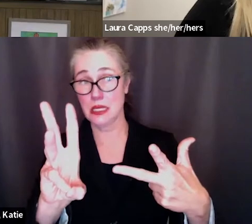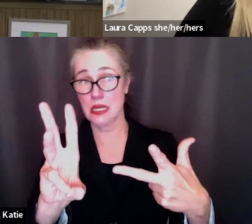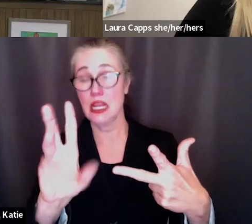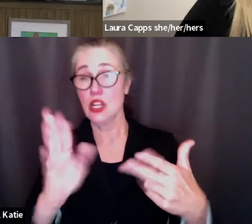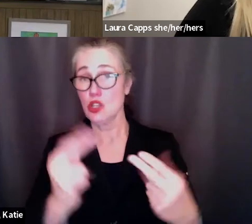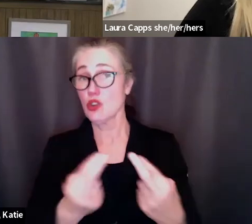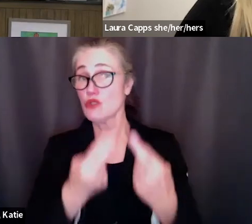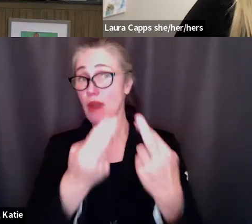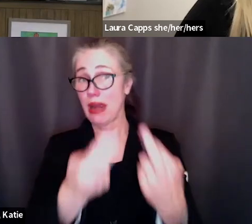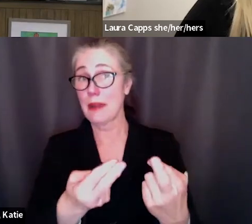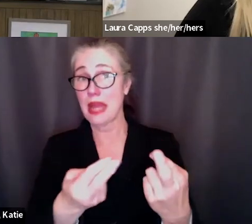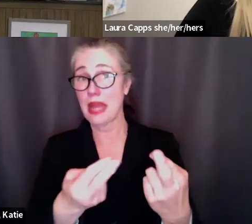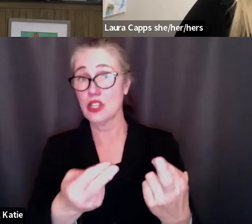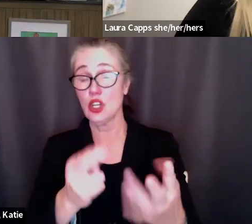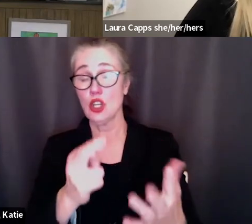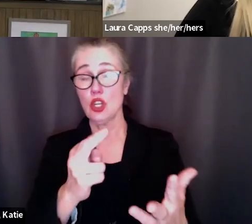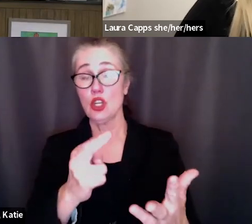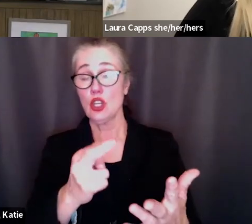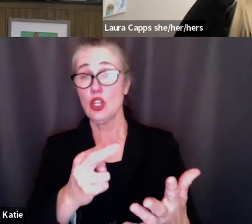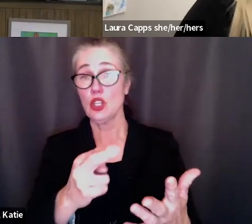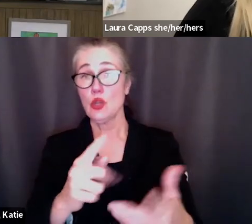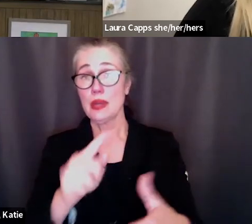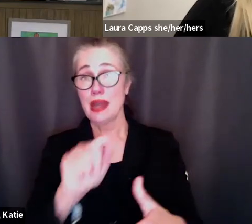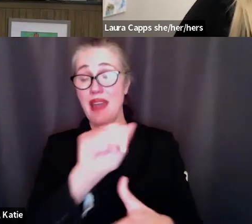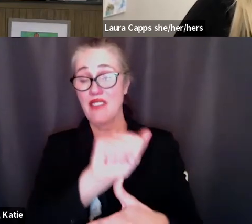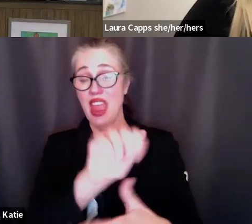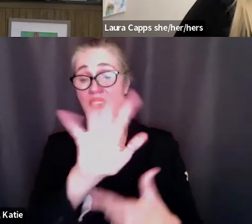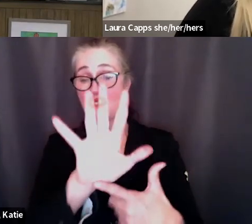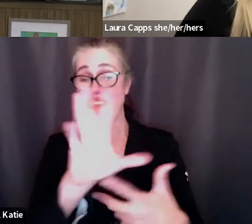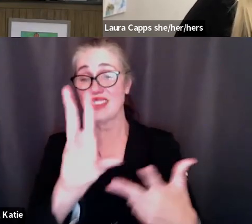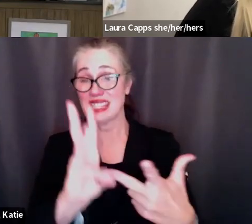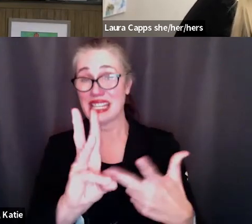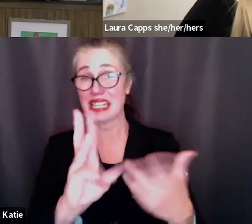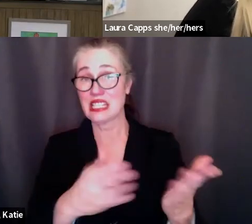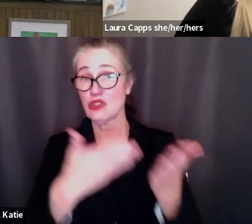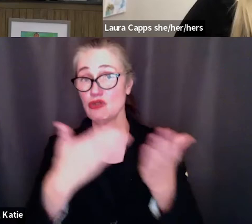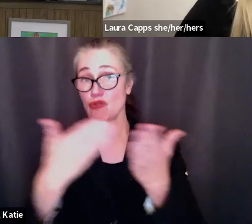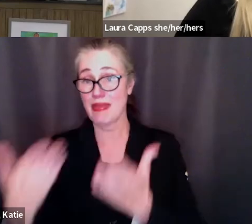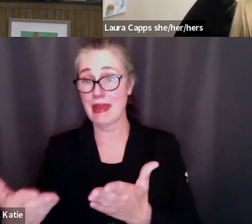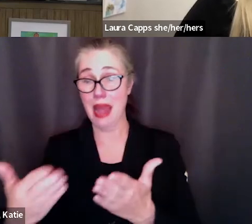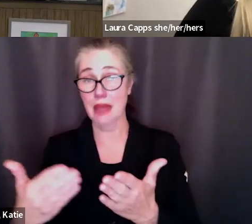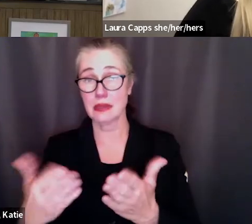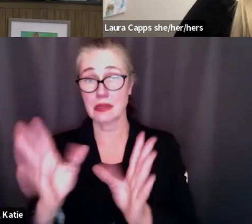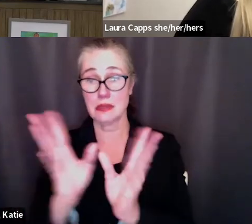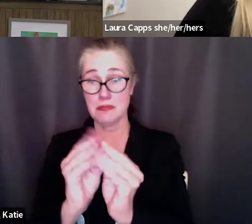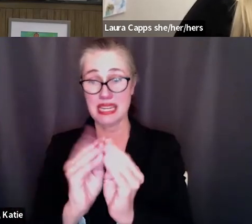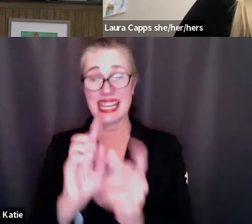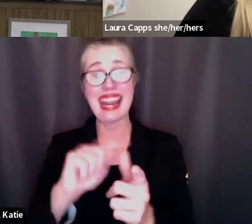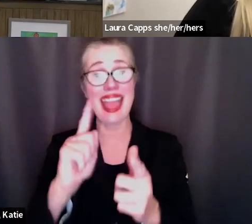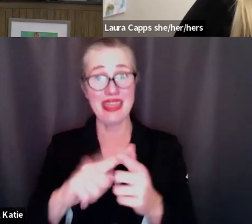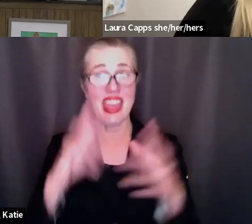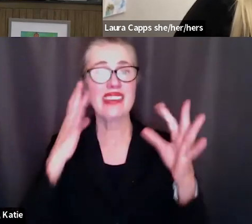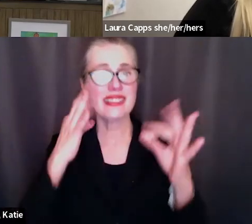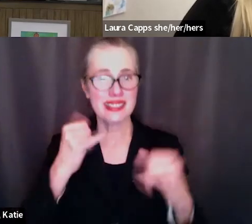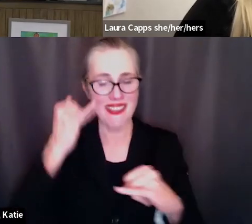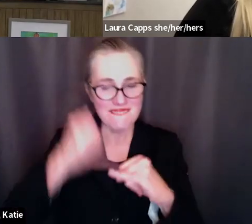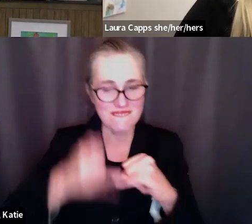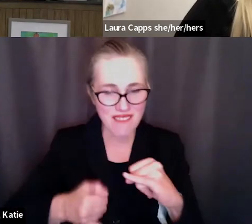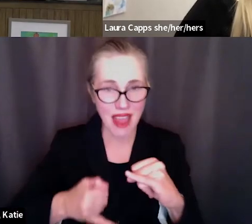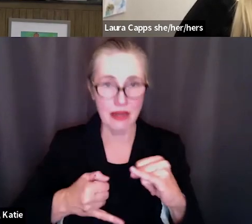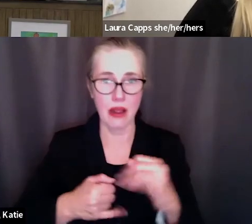three to the next meeting uh on february 8th which at which time you'll make a final vote